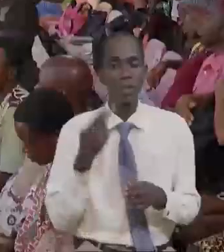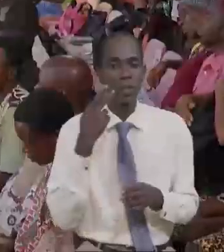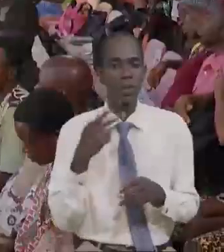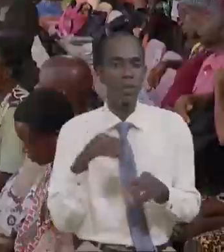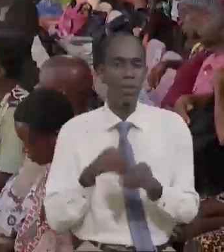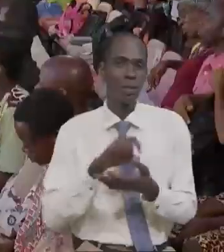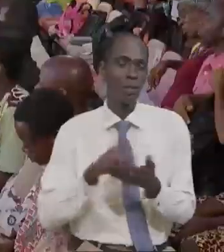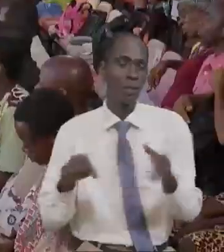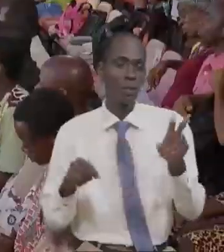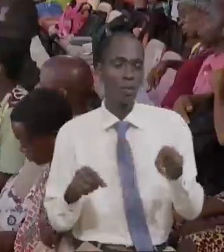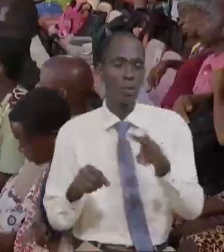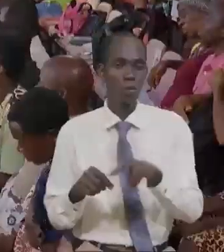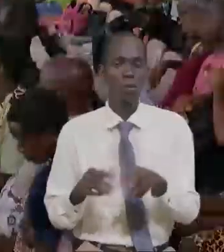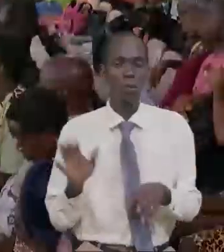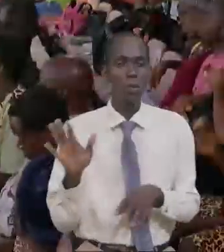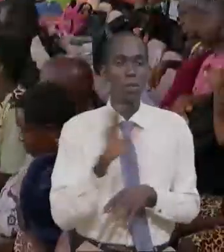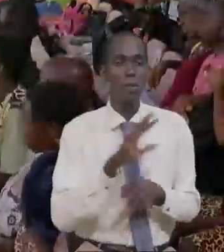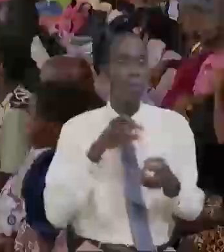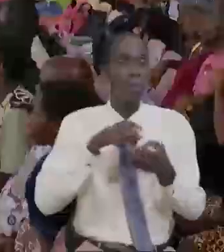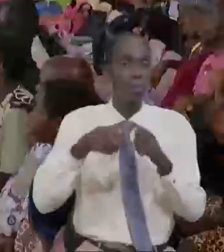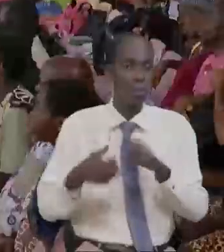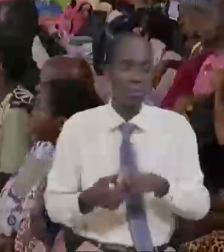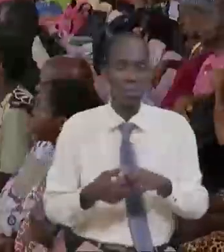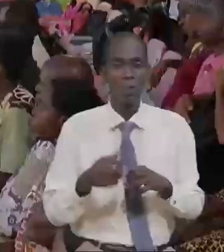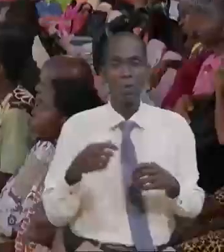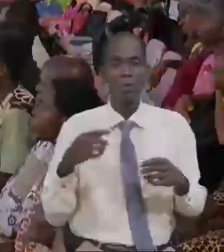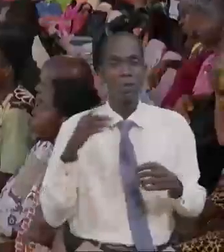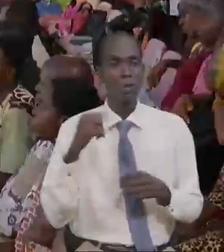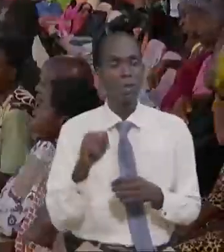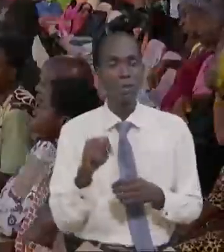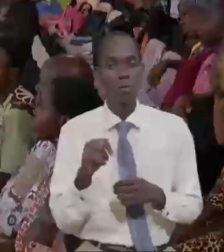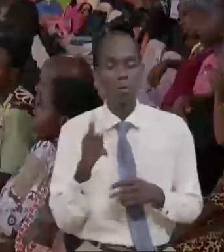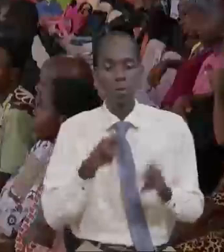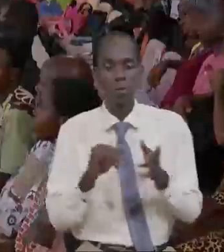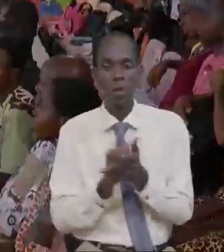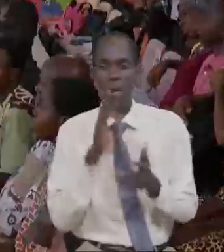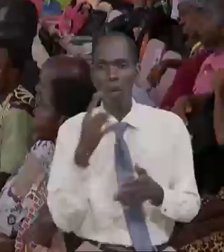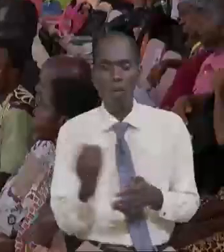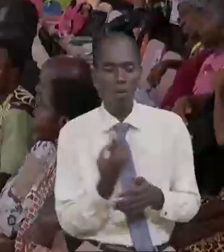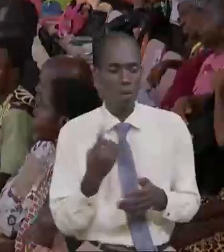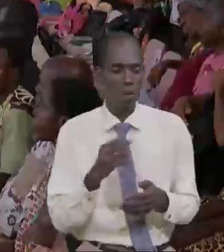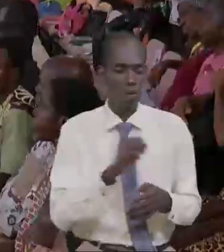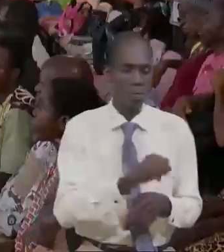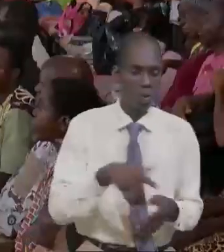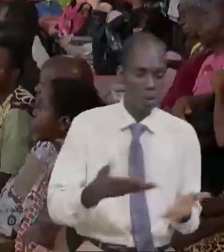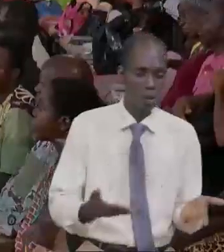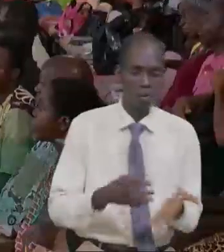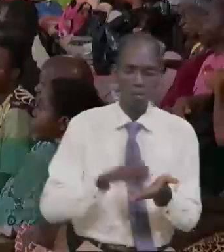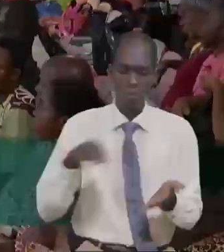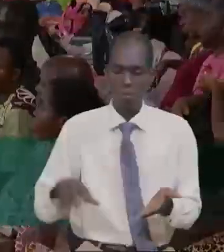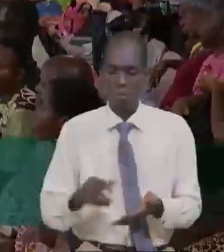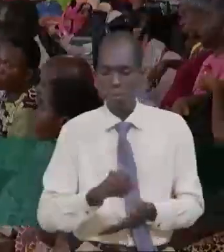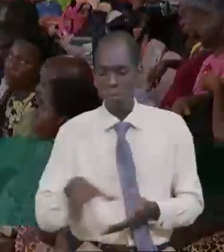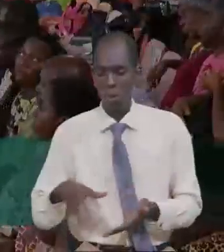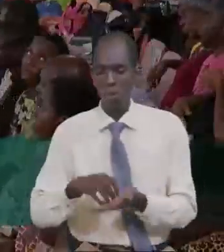go one step forward and they go two steps backwards, and they go three steps forward and they go seven steps